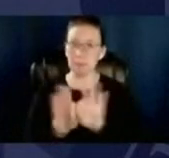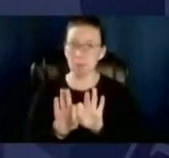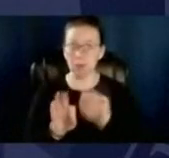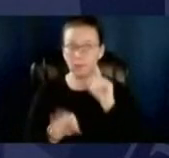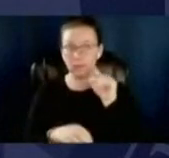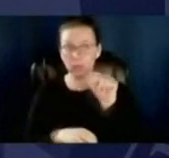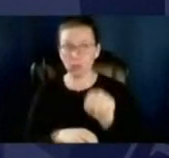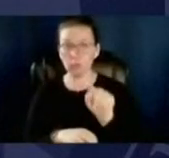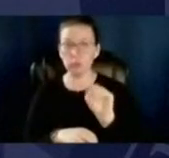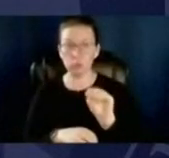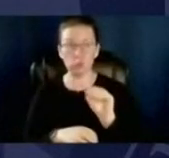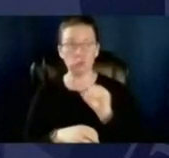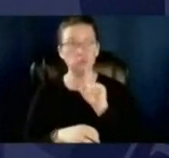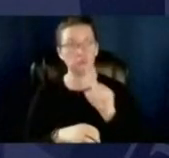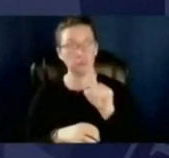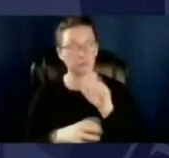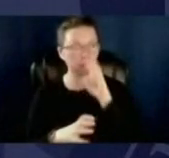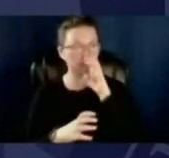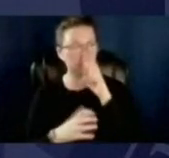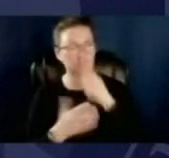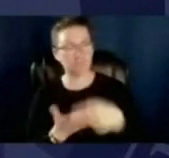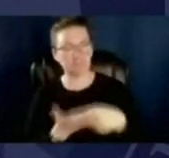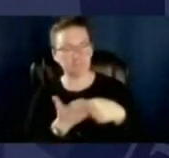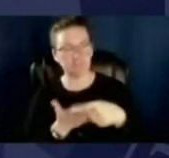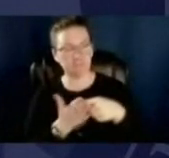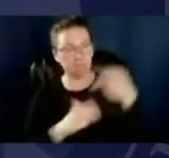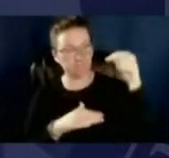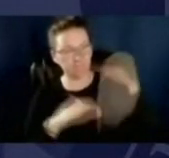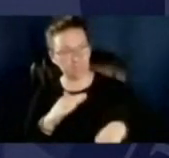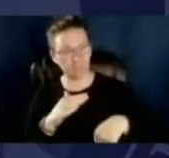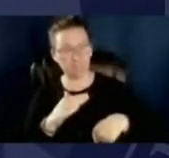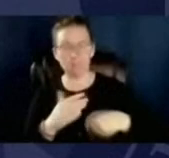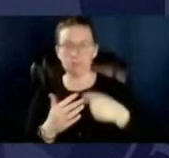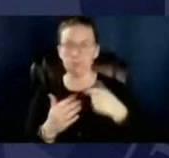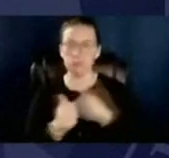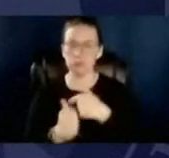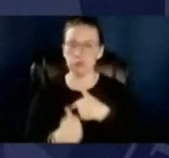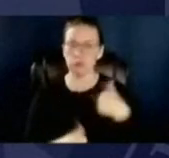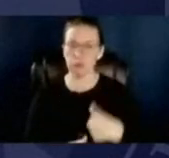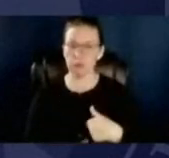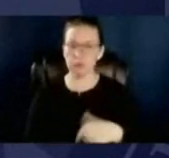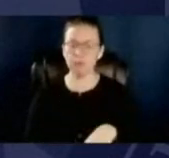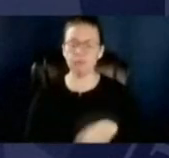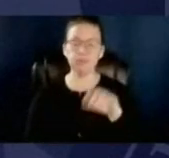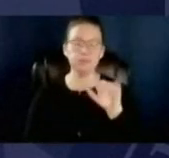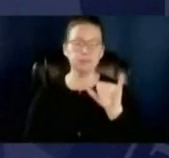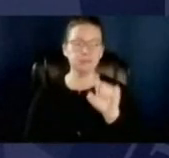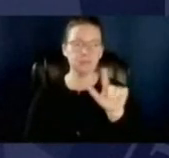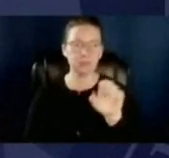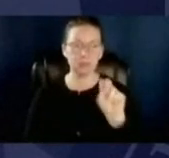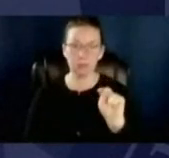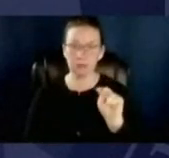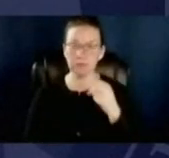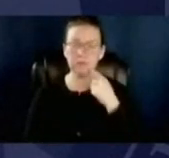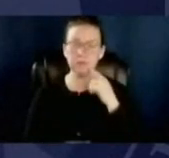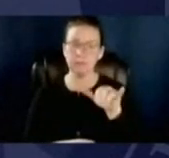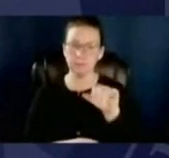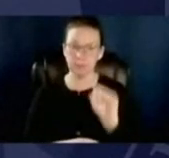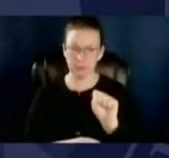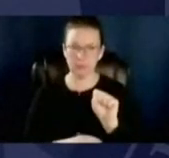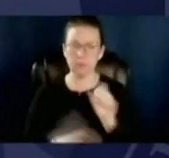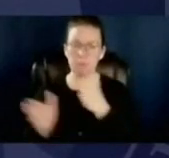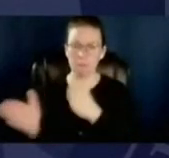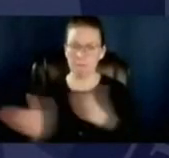your dialogue with officials in China, more broadly on economic issues as well? Well, we will have our